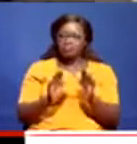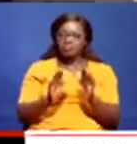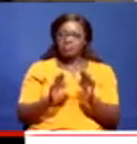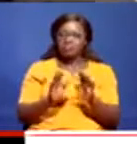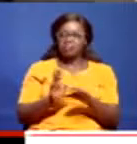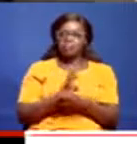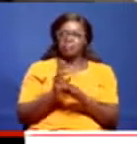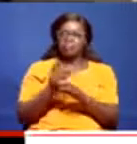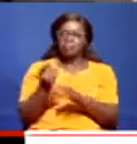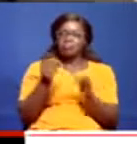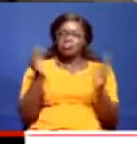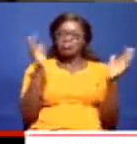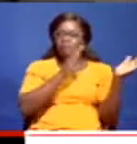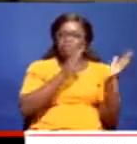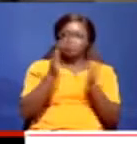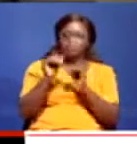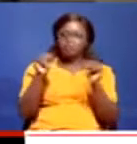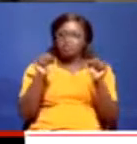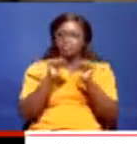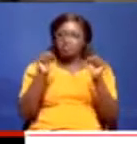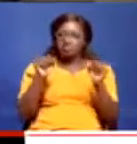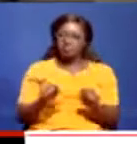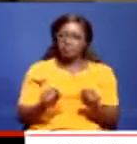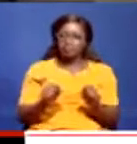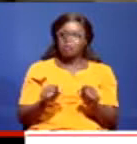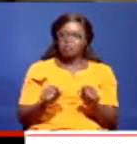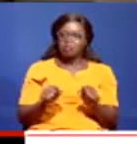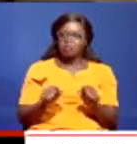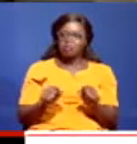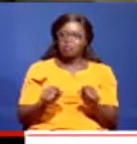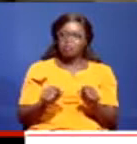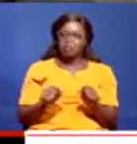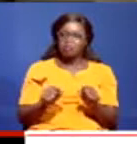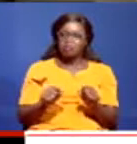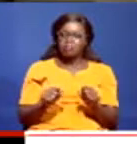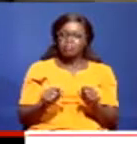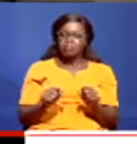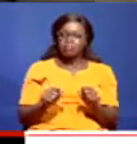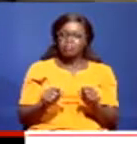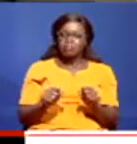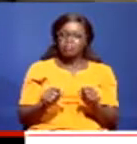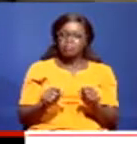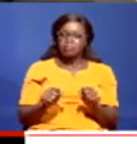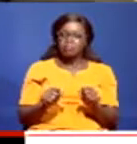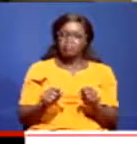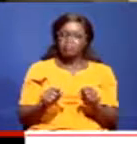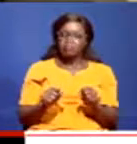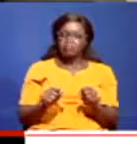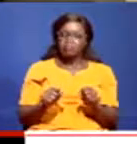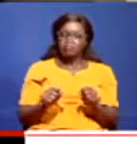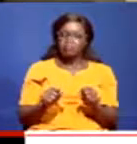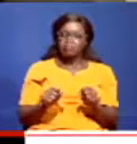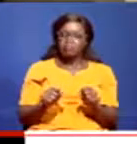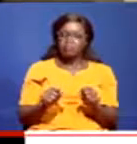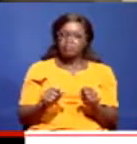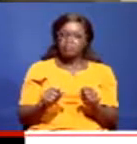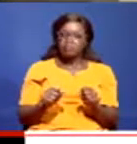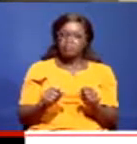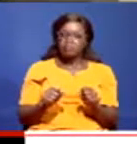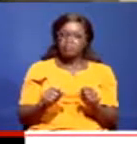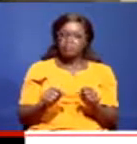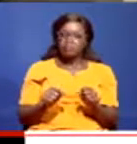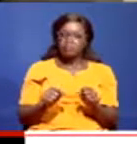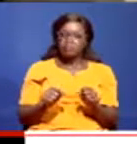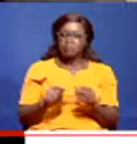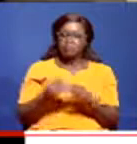wind systems, those wind turbines with a radius or an area of less than 200